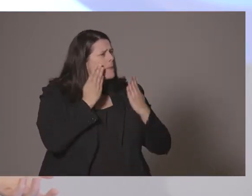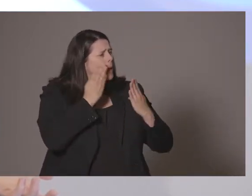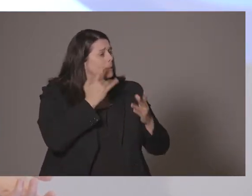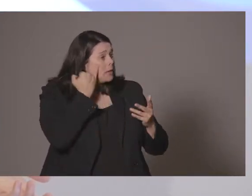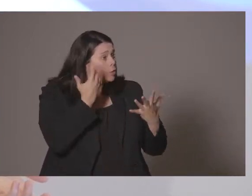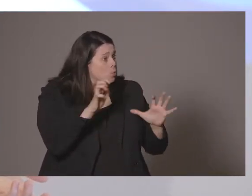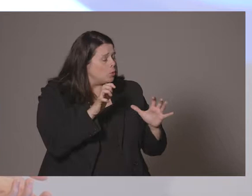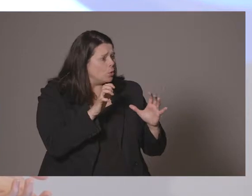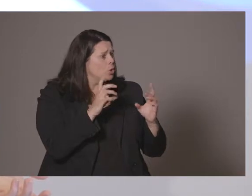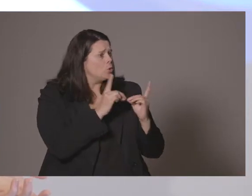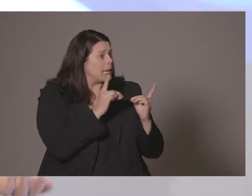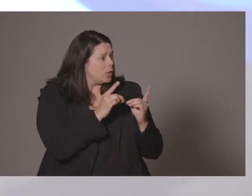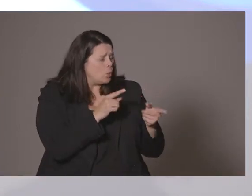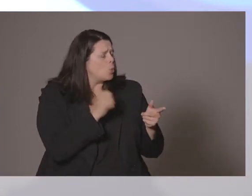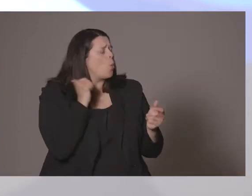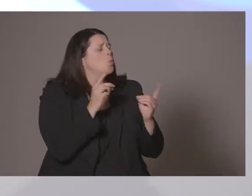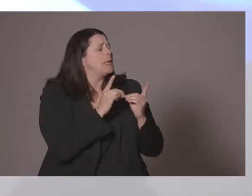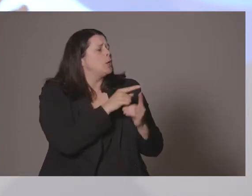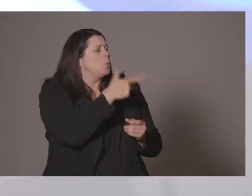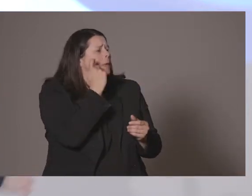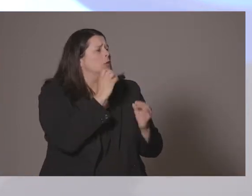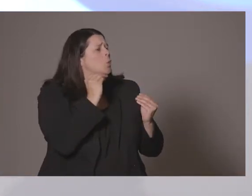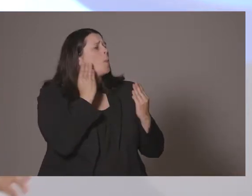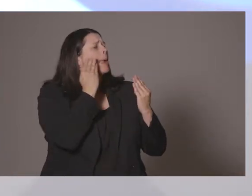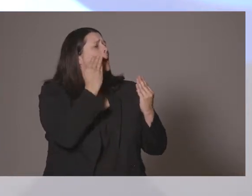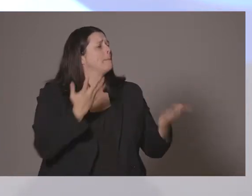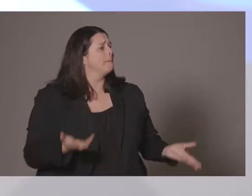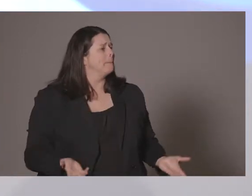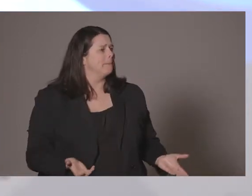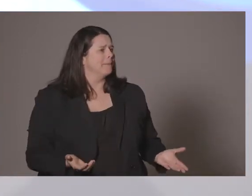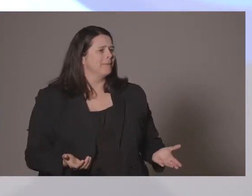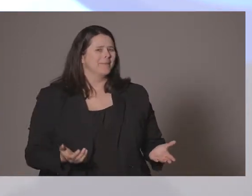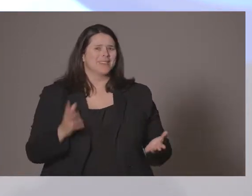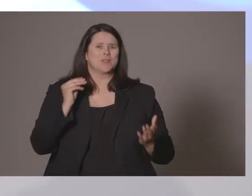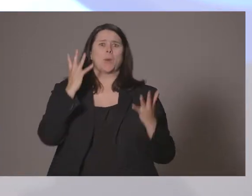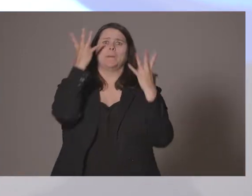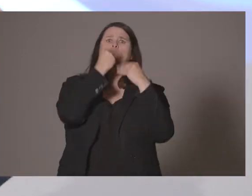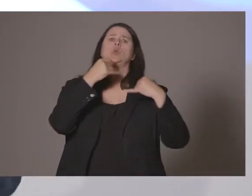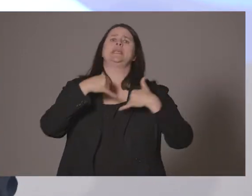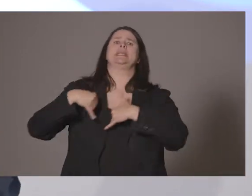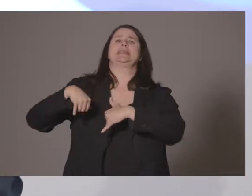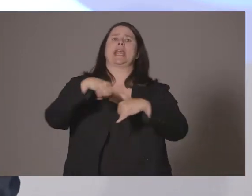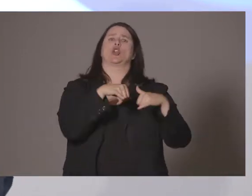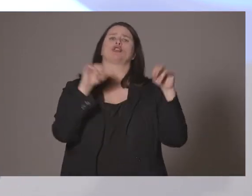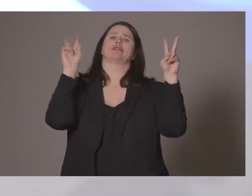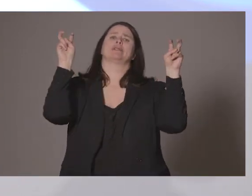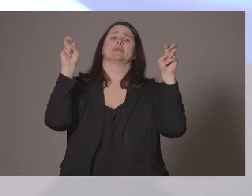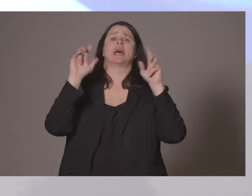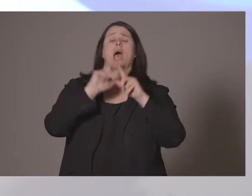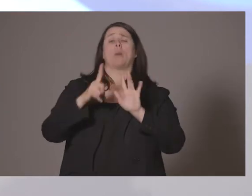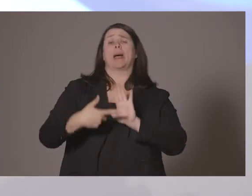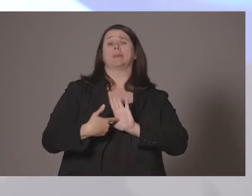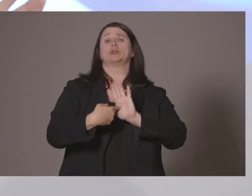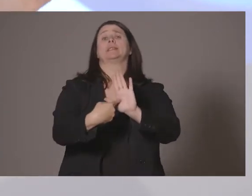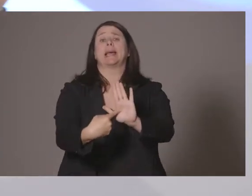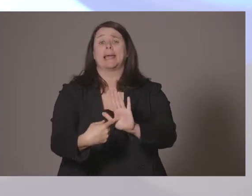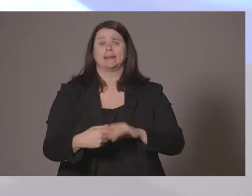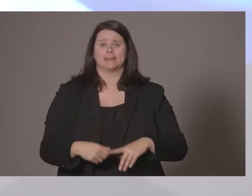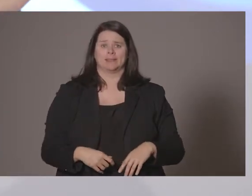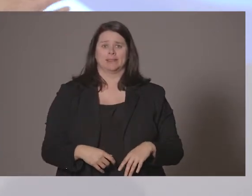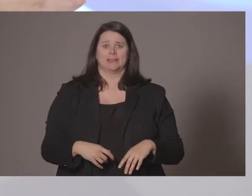you don't." Right? So there's the beauty standards, the expectation of how we present